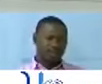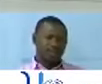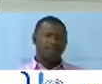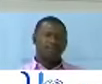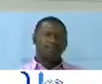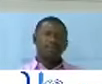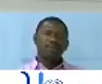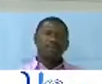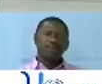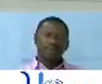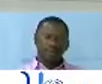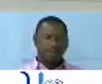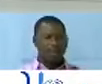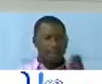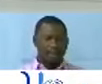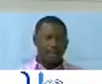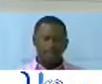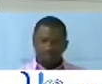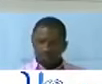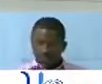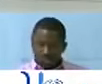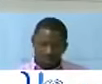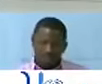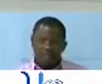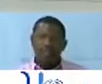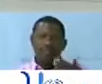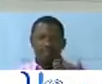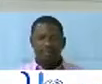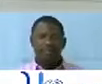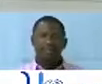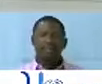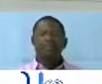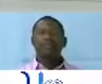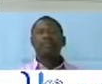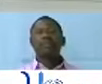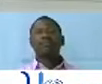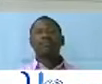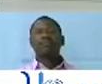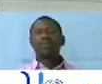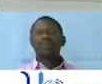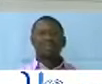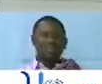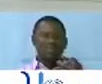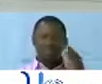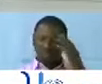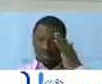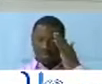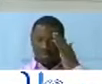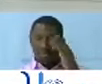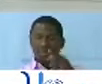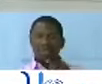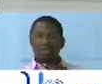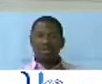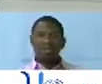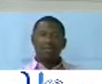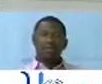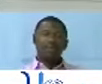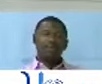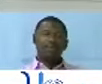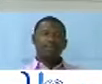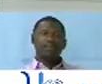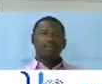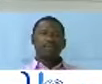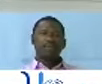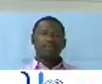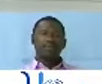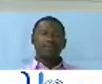dusted. Mbir mu la bo xamné ni daldi won nañ ko agali. But little did they know that His Majesty had